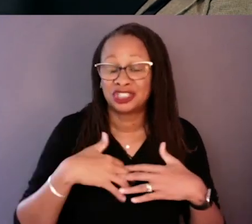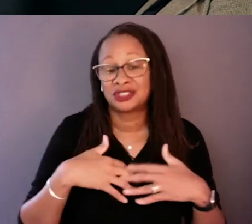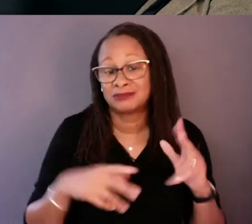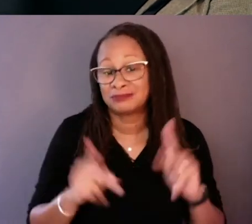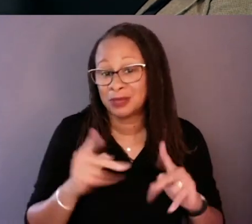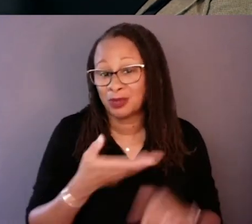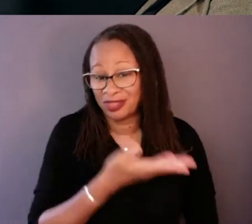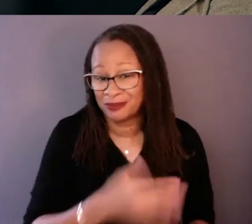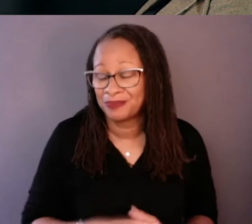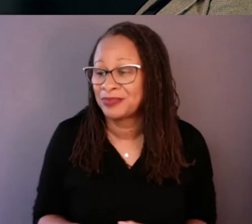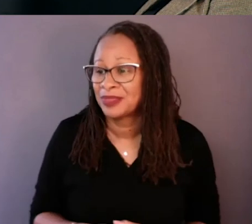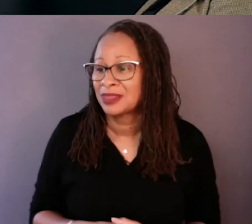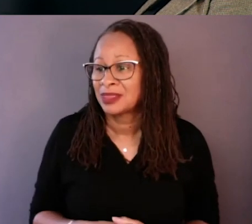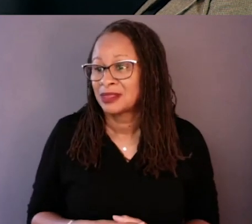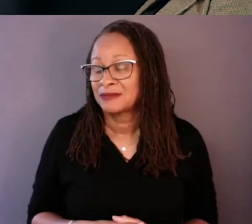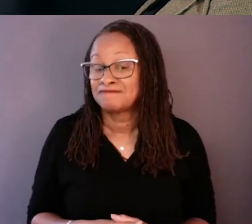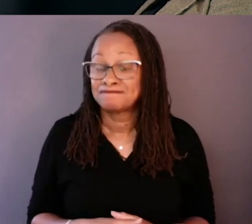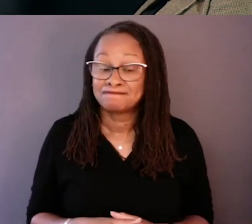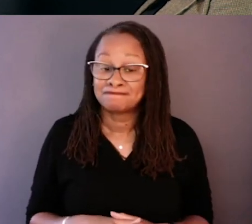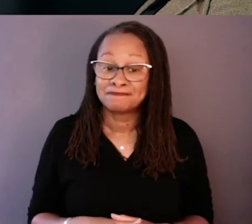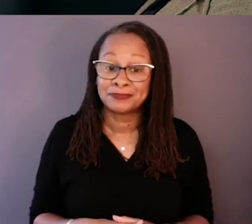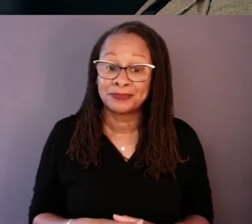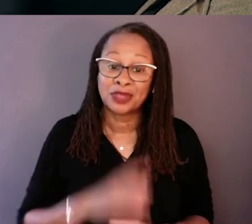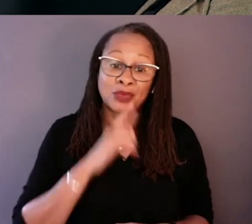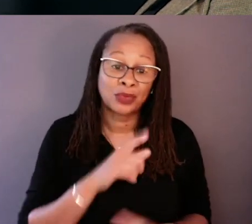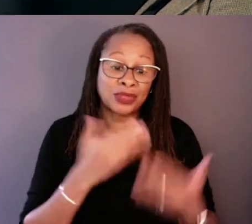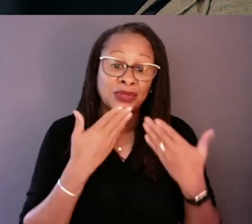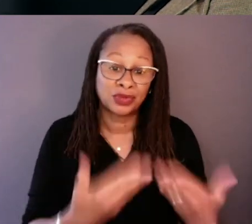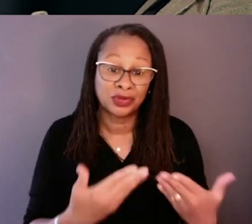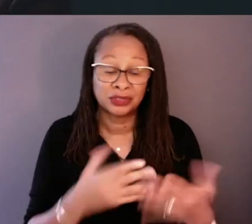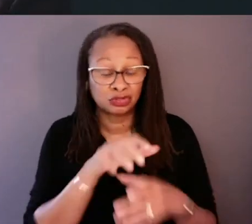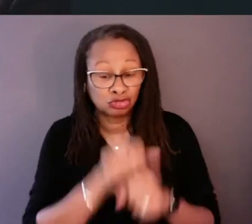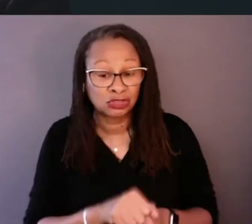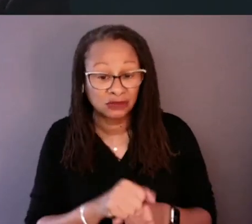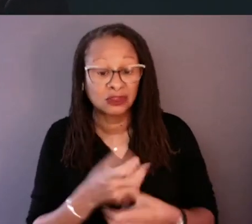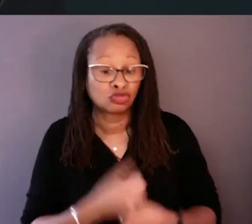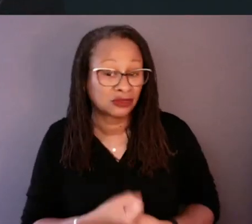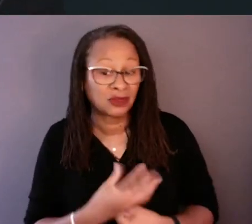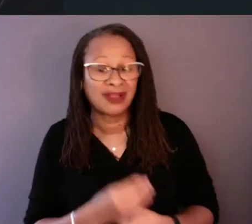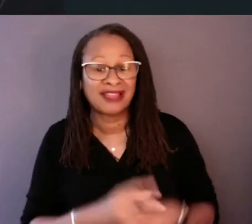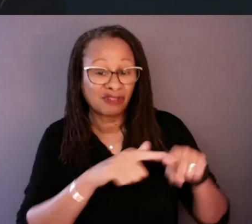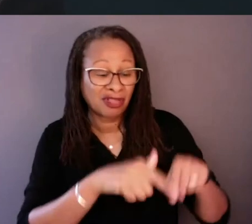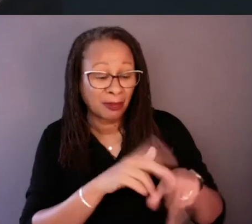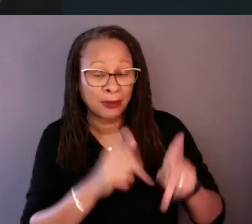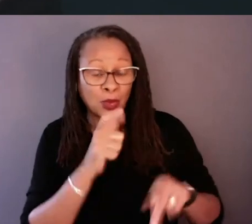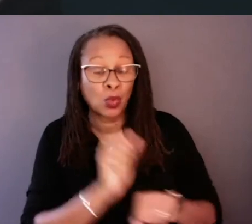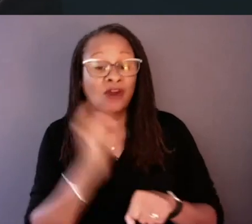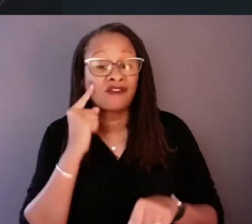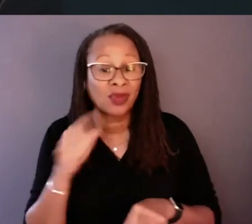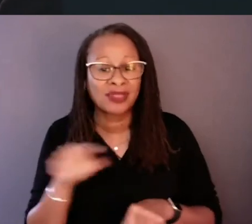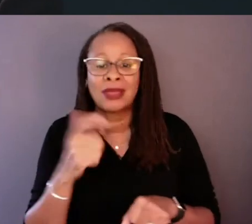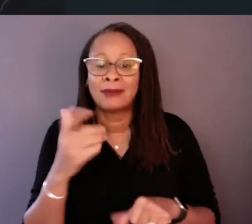course, there are really good and trustful and reliable people working for them. But there's just a huge lack